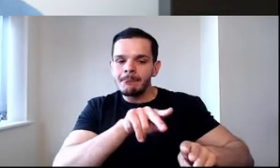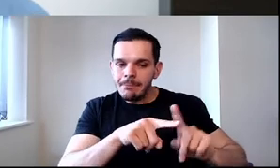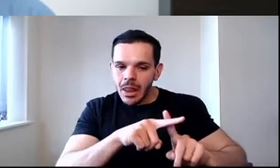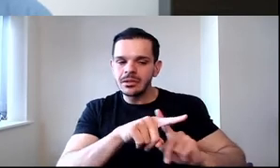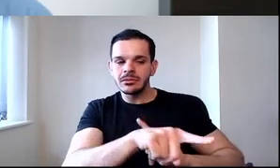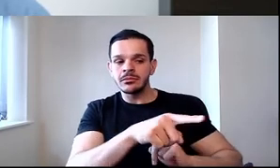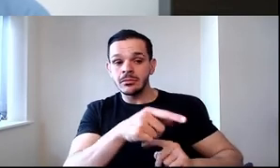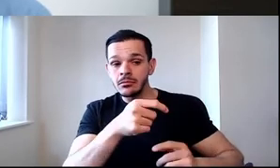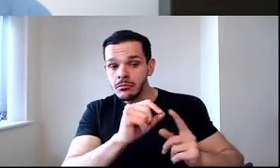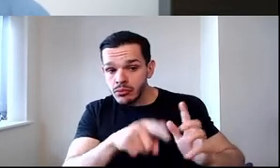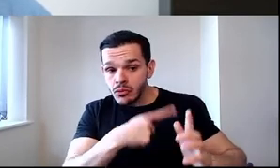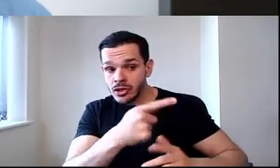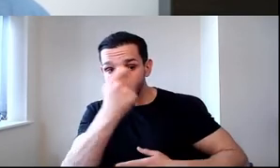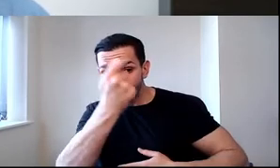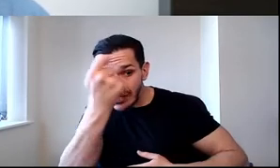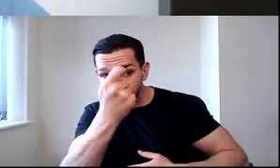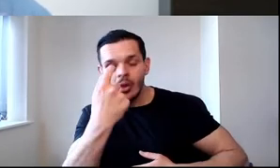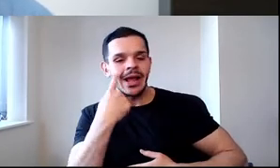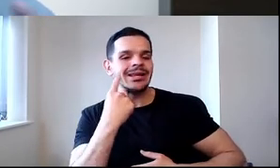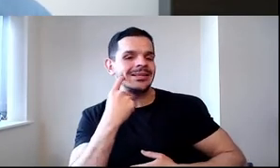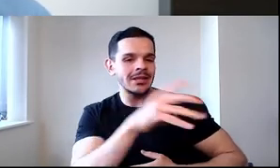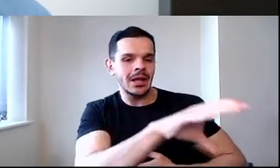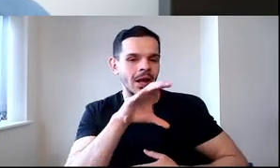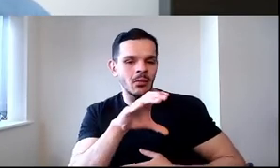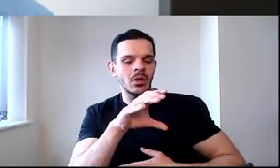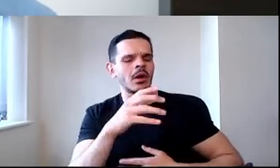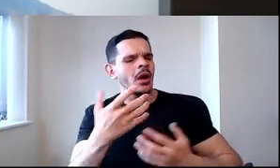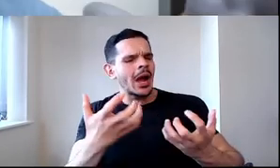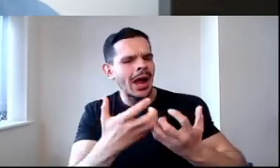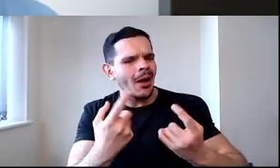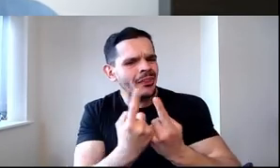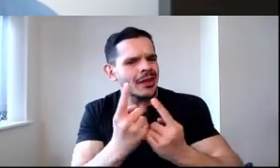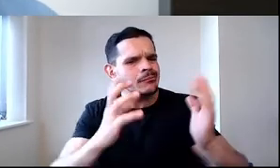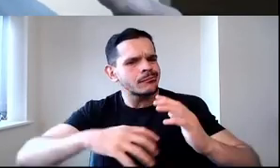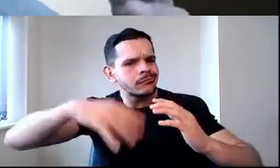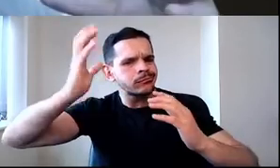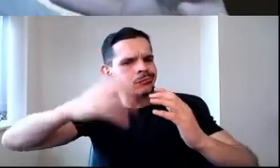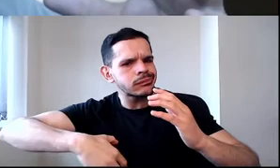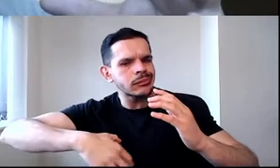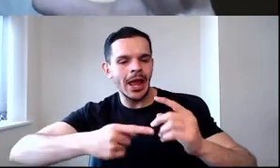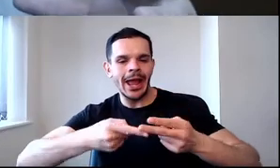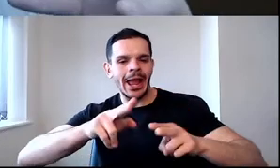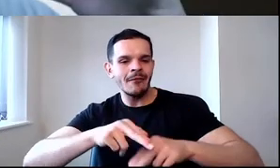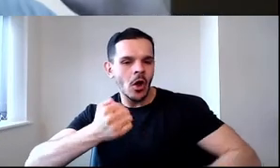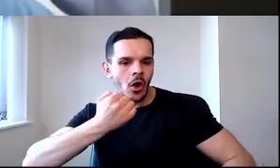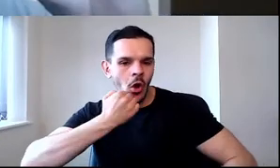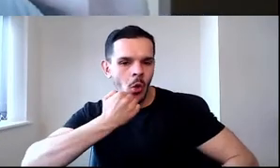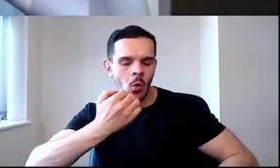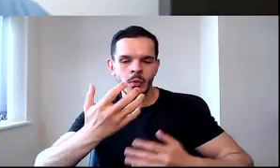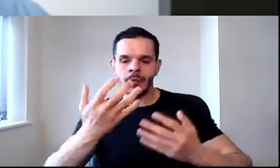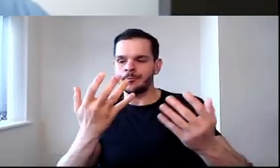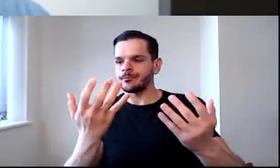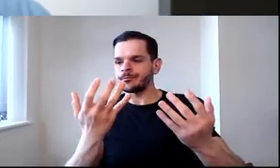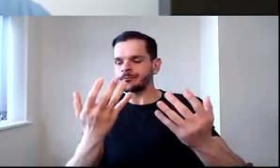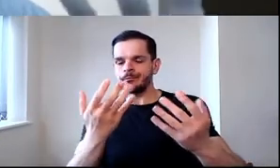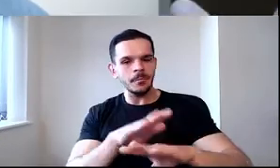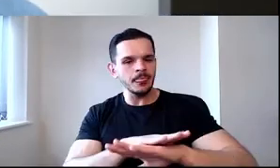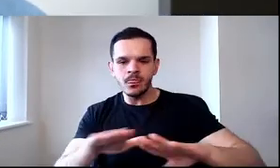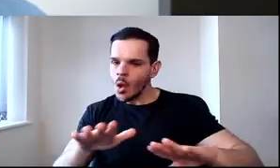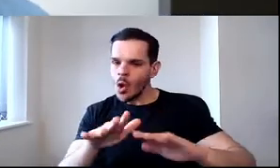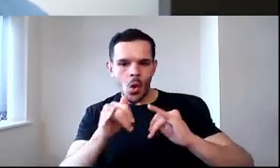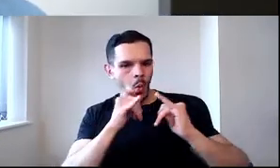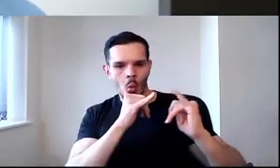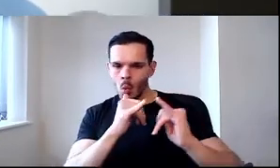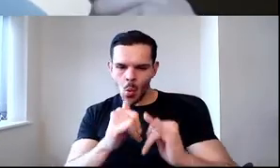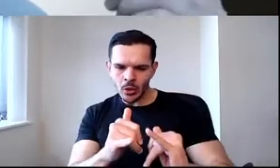take it out, okay? Where things go wrong is when the code is being it's not being